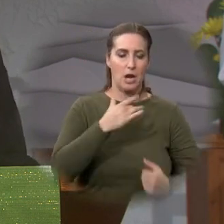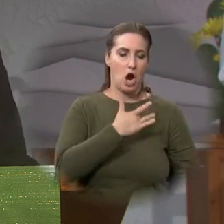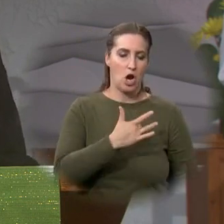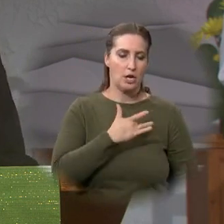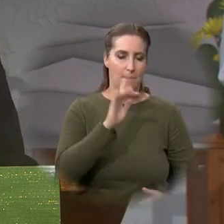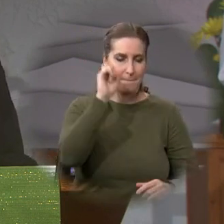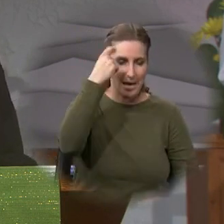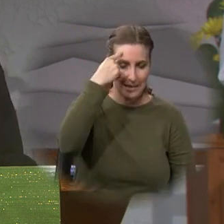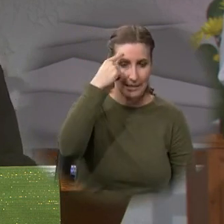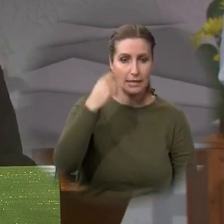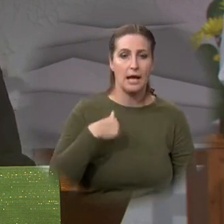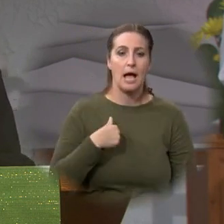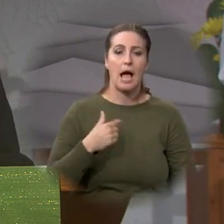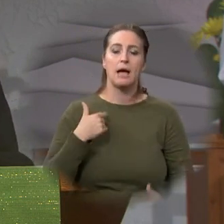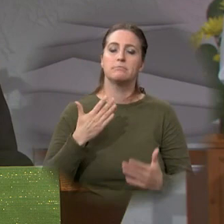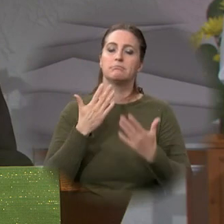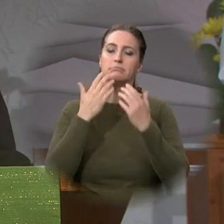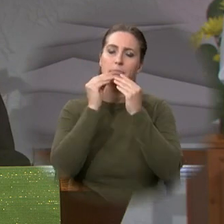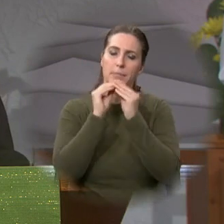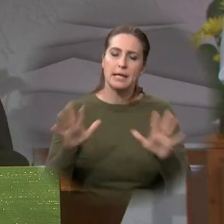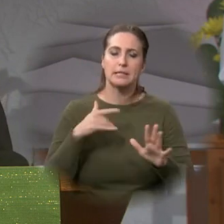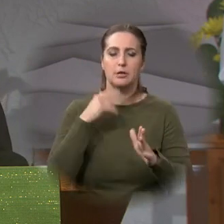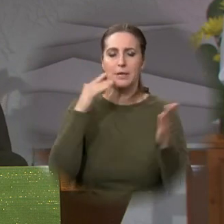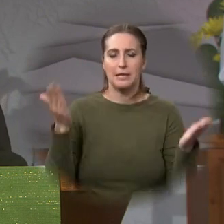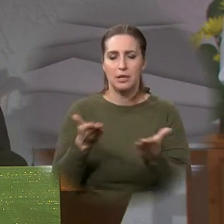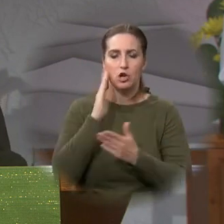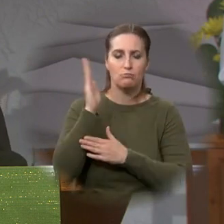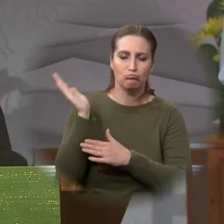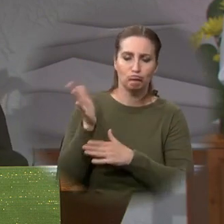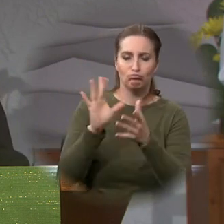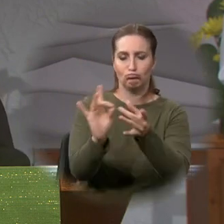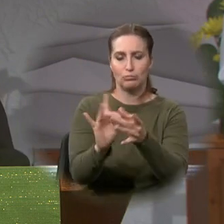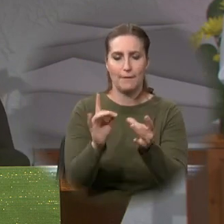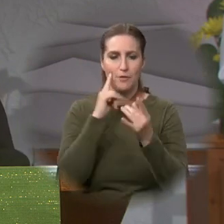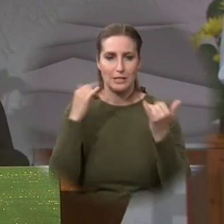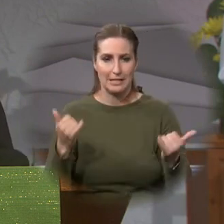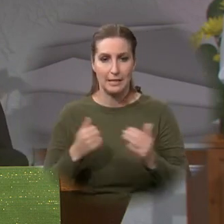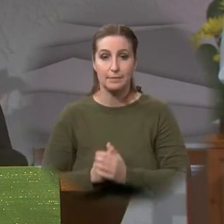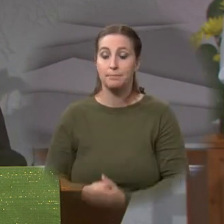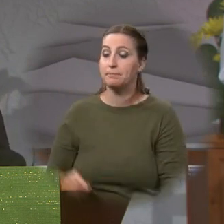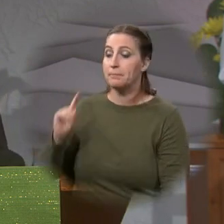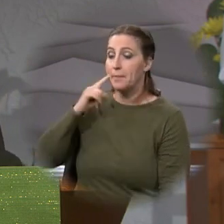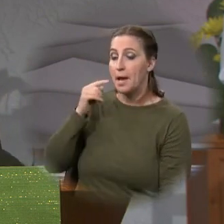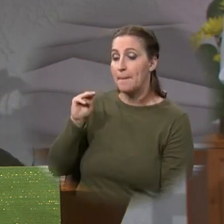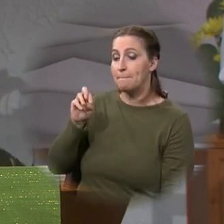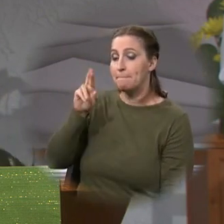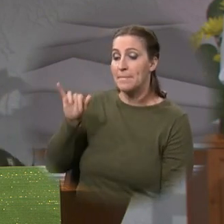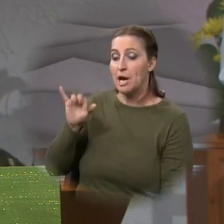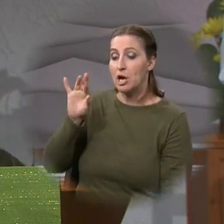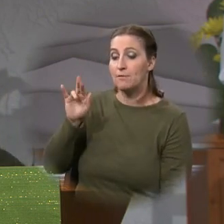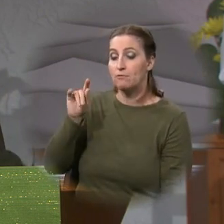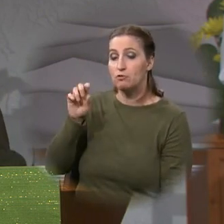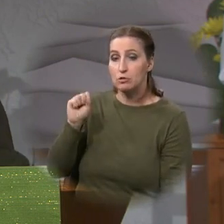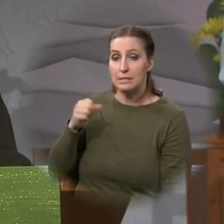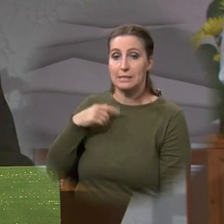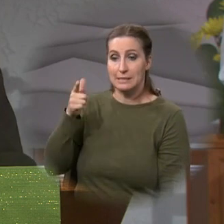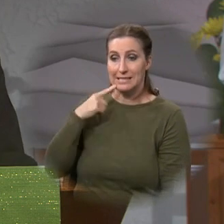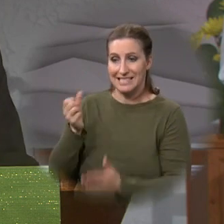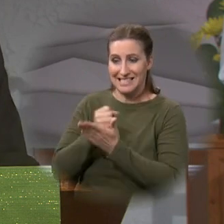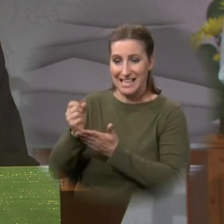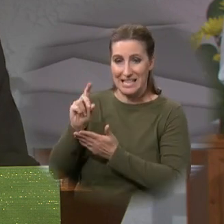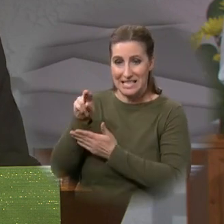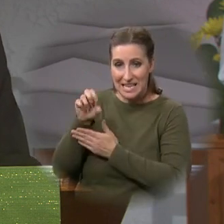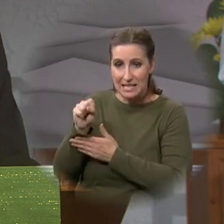was a personal blessing to be your lector commentator for today's Mass. Mary Fruits of St. Denis Parish in Madison by